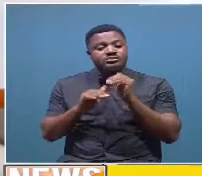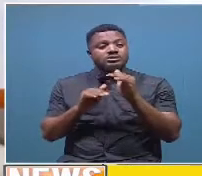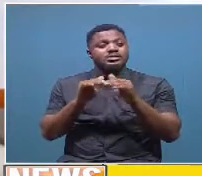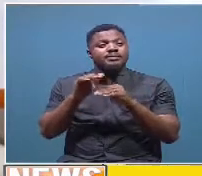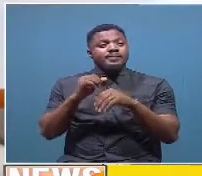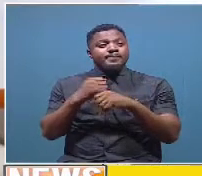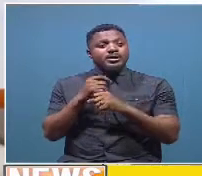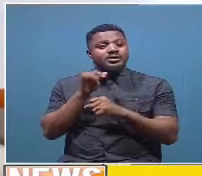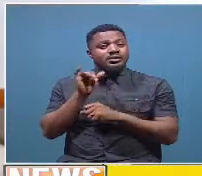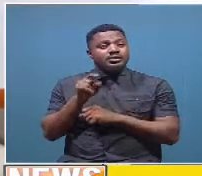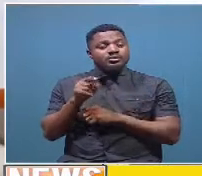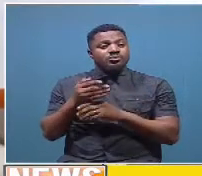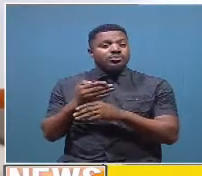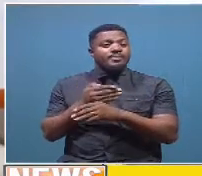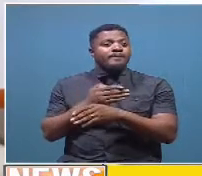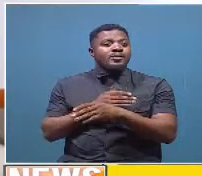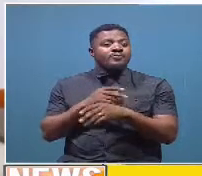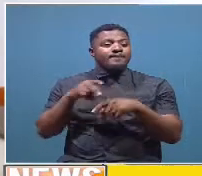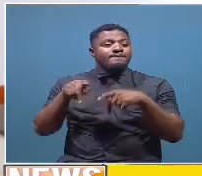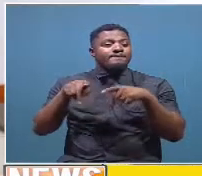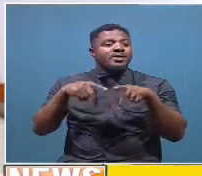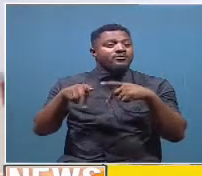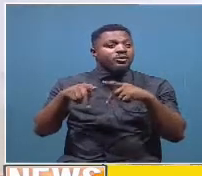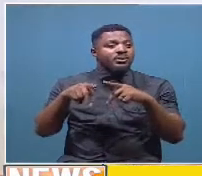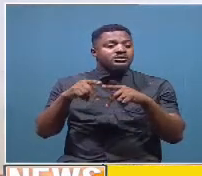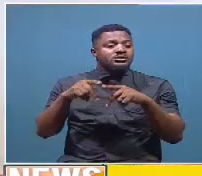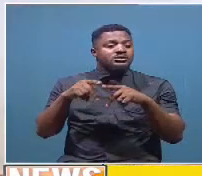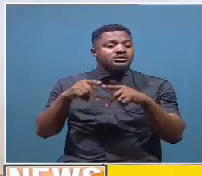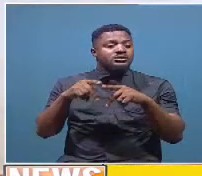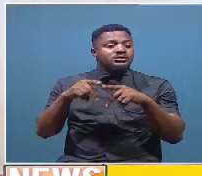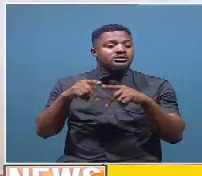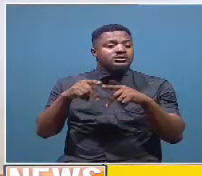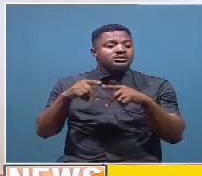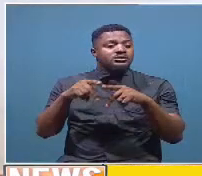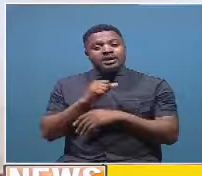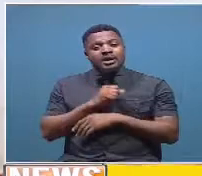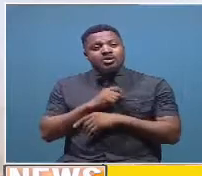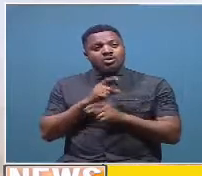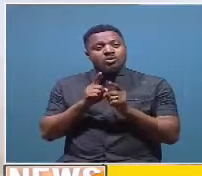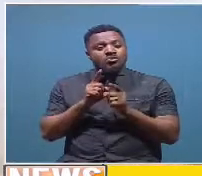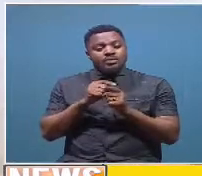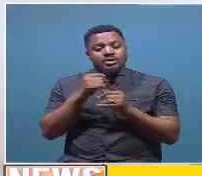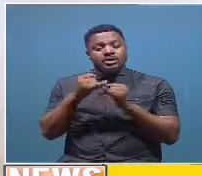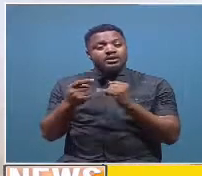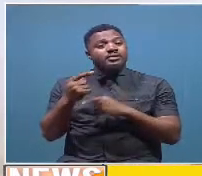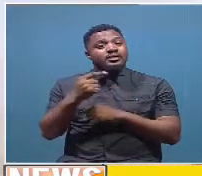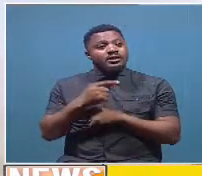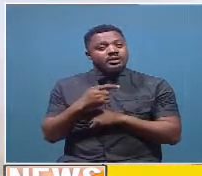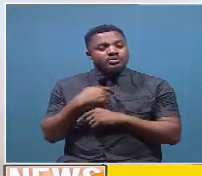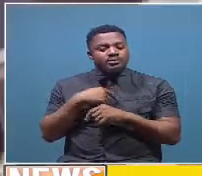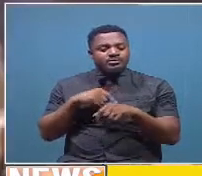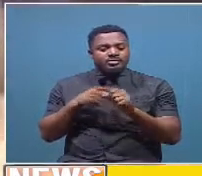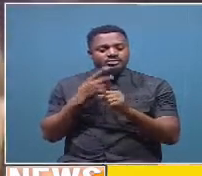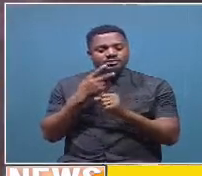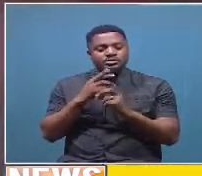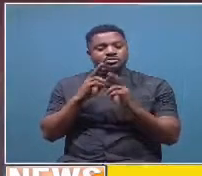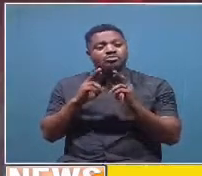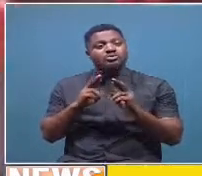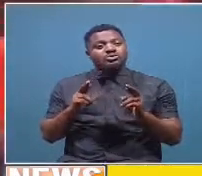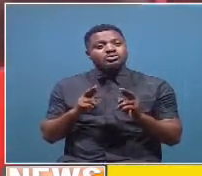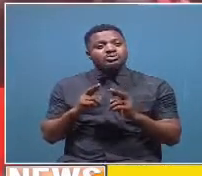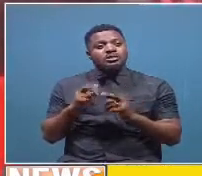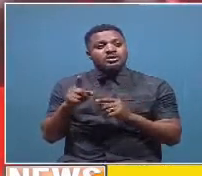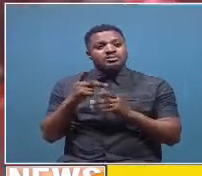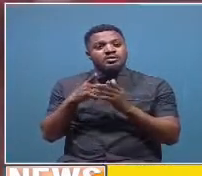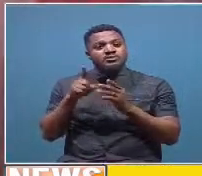to make sure that we improve upon performance, we improve upon the culture, and at the end of the day, we're beginning to see results. As part of